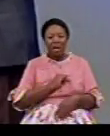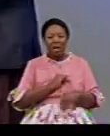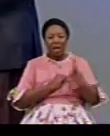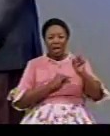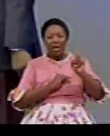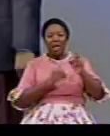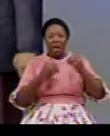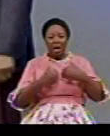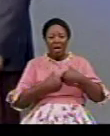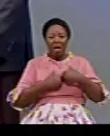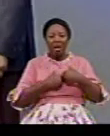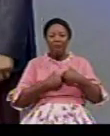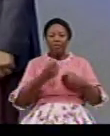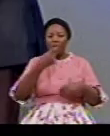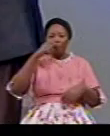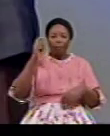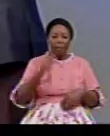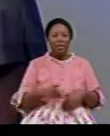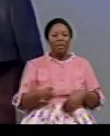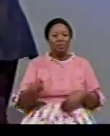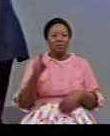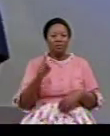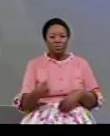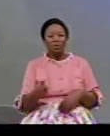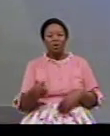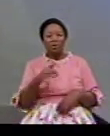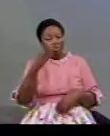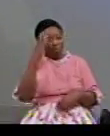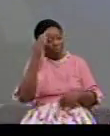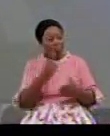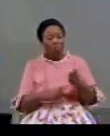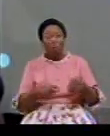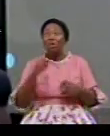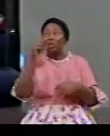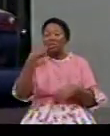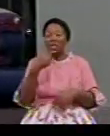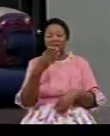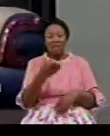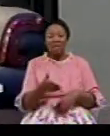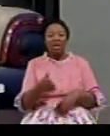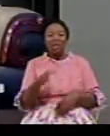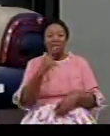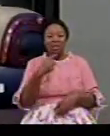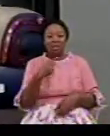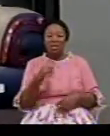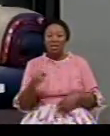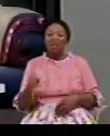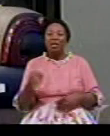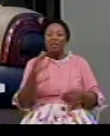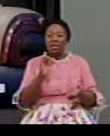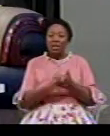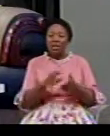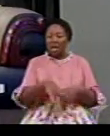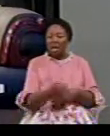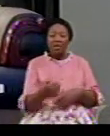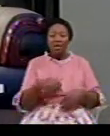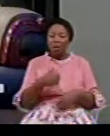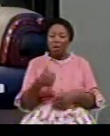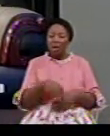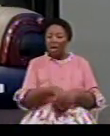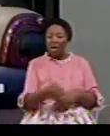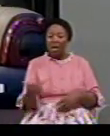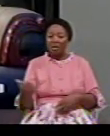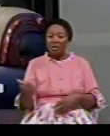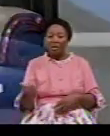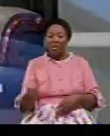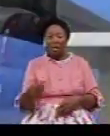It says, for as the rain cometh down, and the snow from heaven,